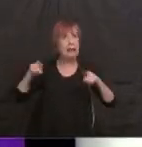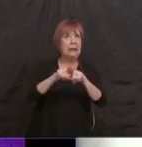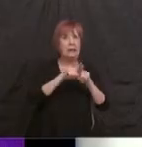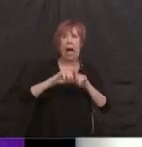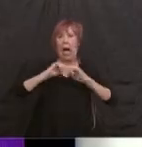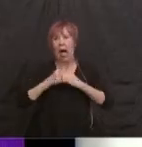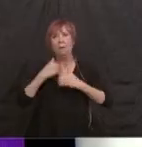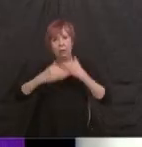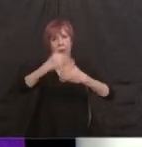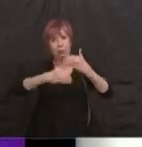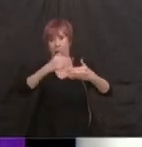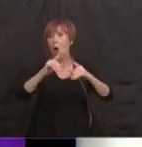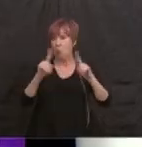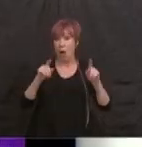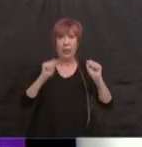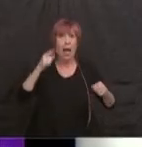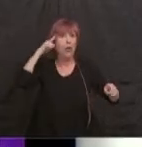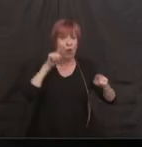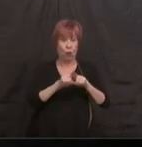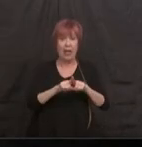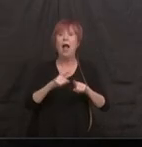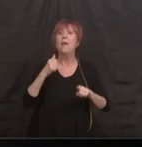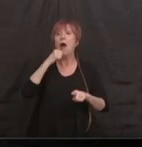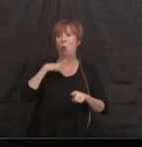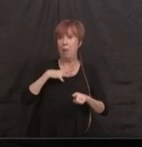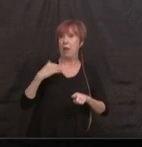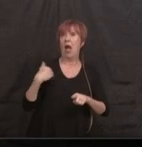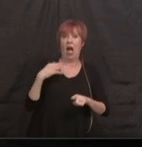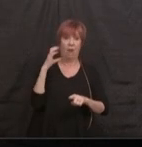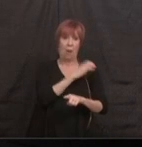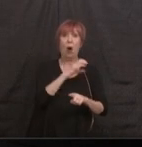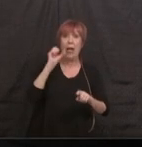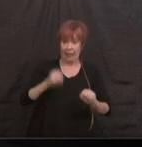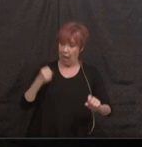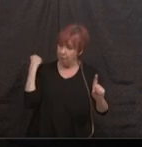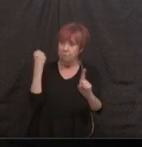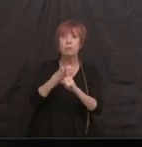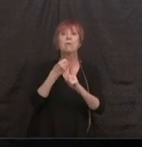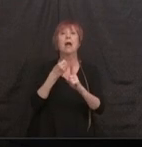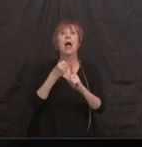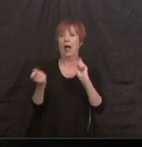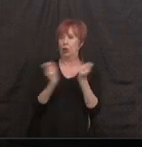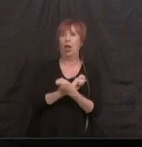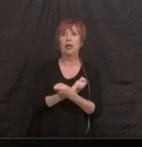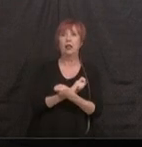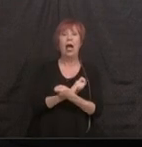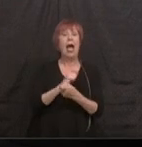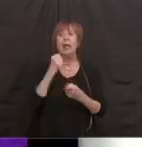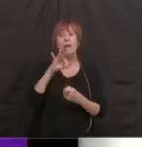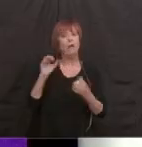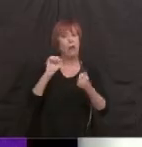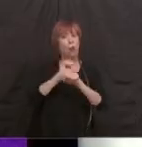place, but we can agree that women have impact. And so that working together will get us really into equity. And